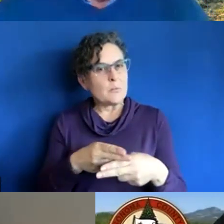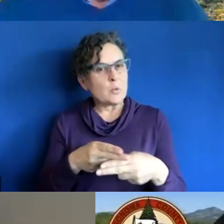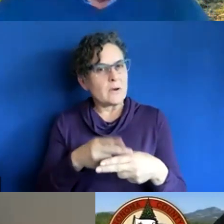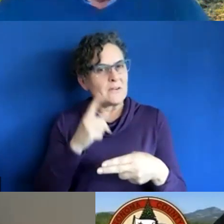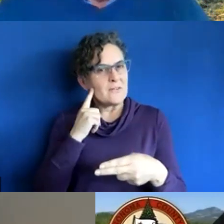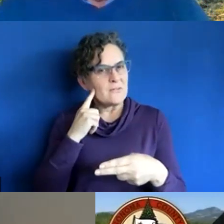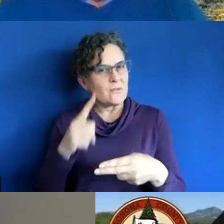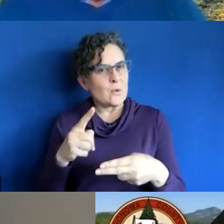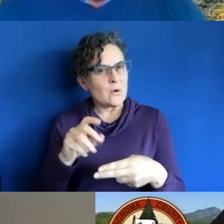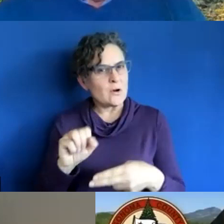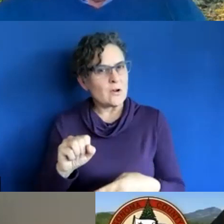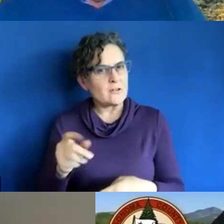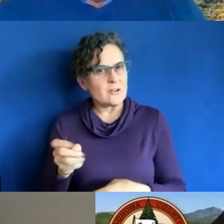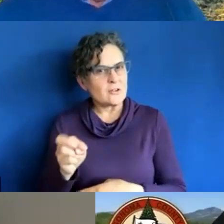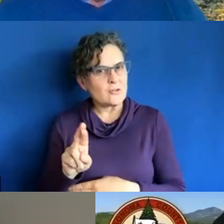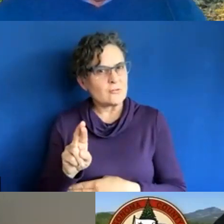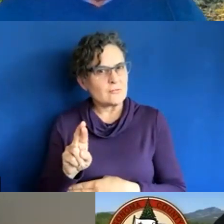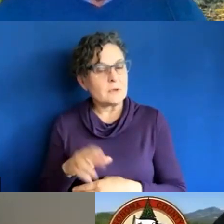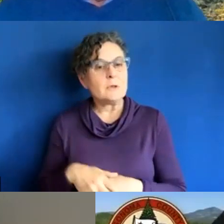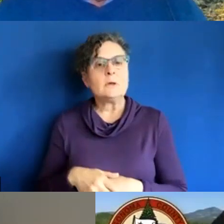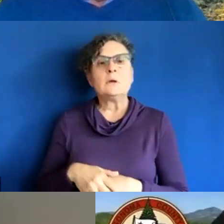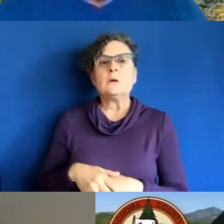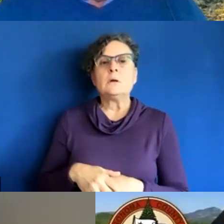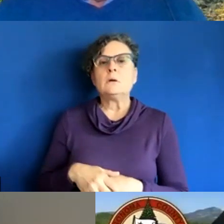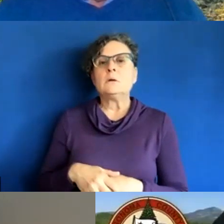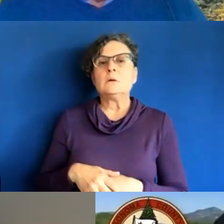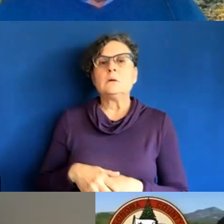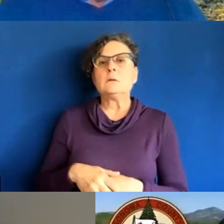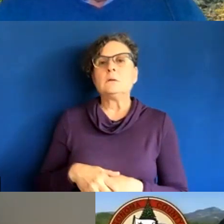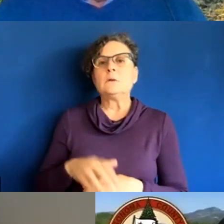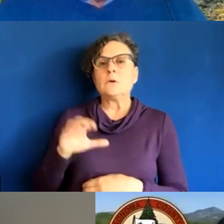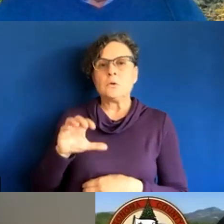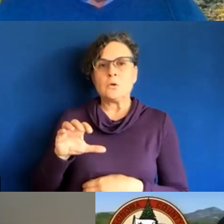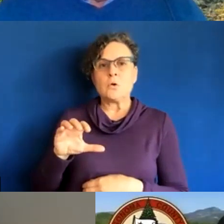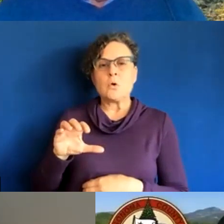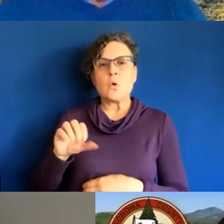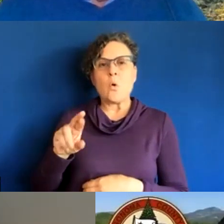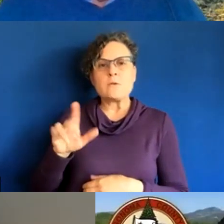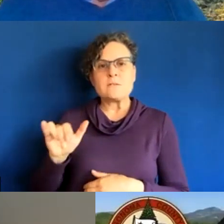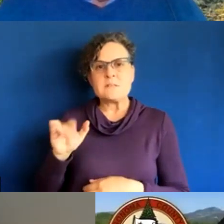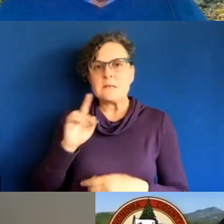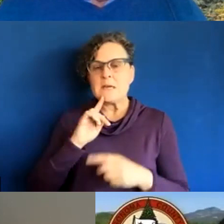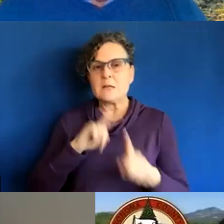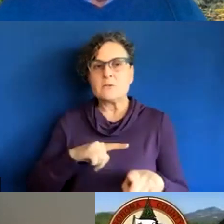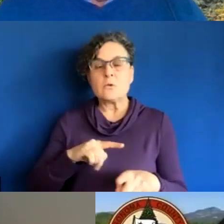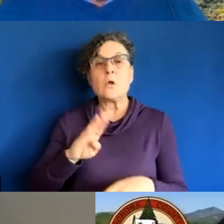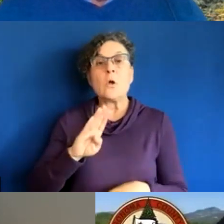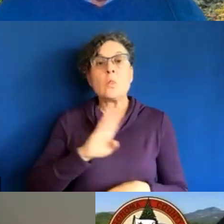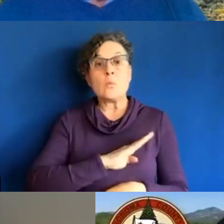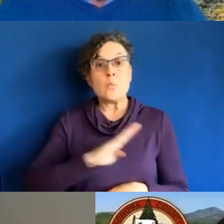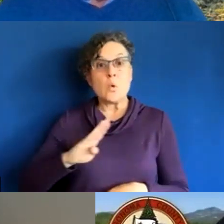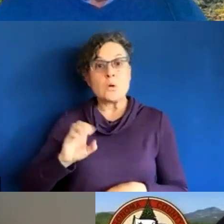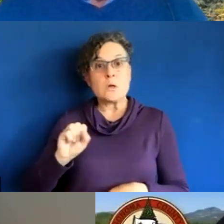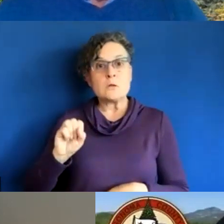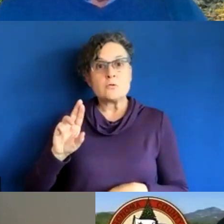So the Board of Supervisors this week approved funding for up to a year for